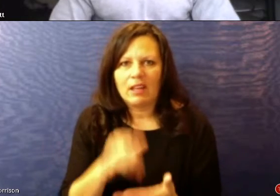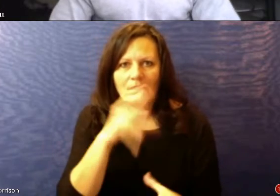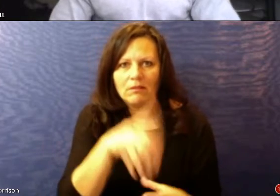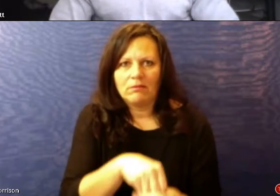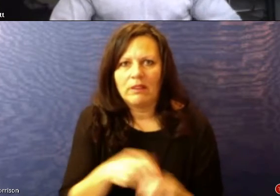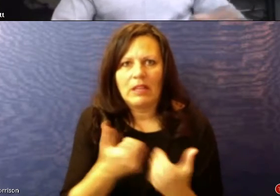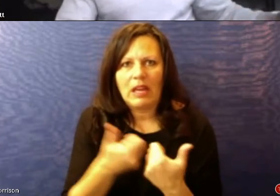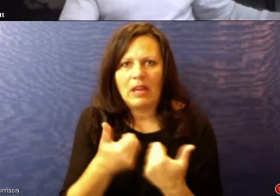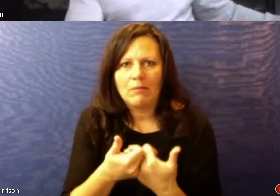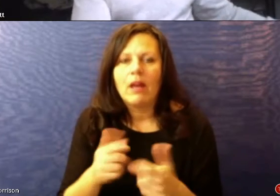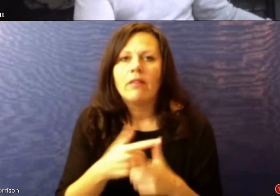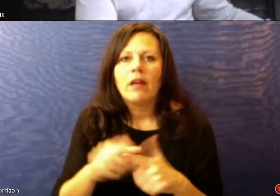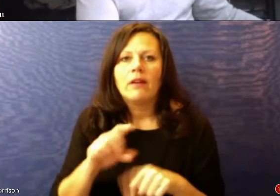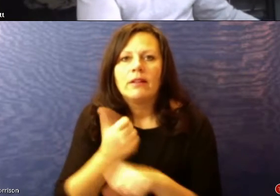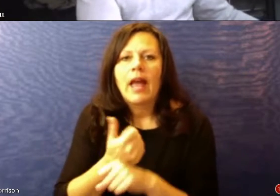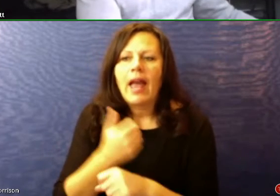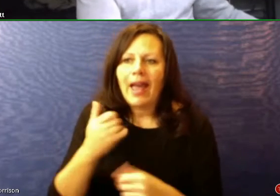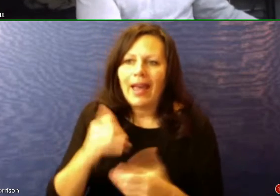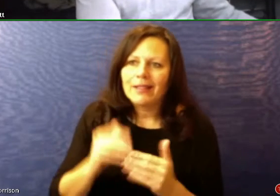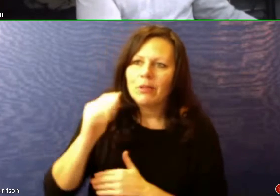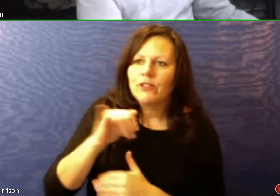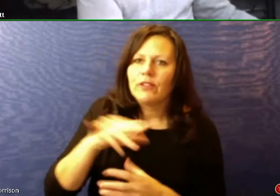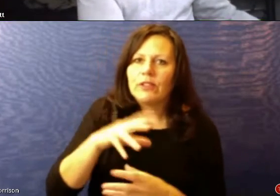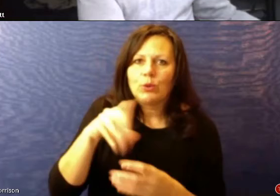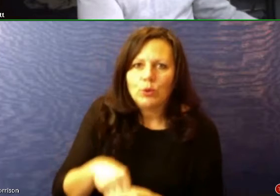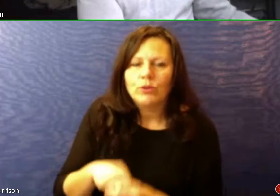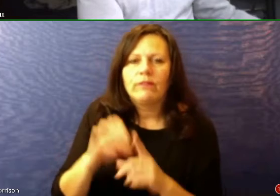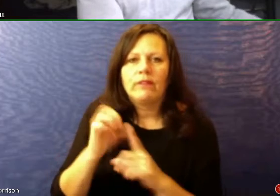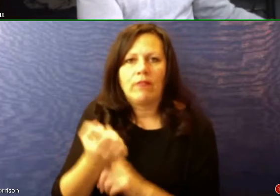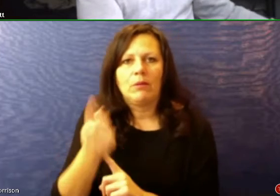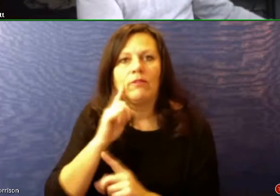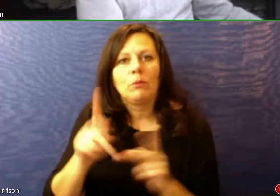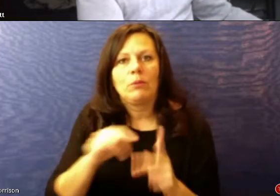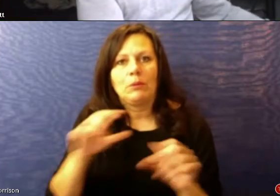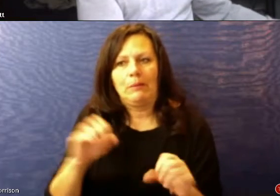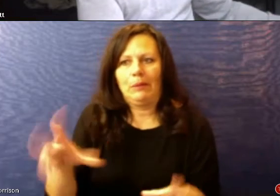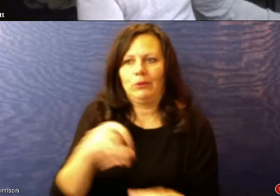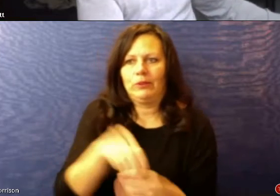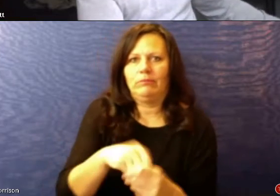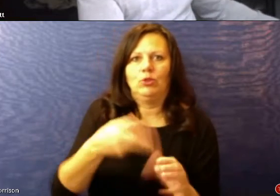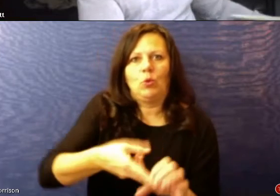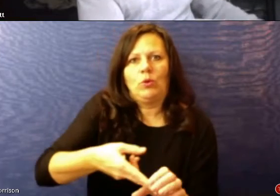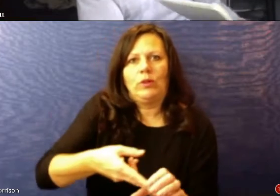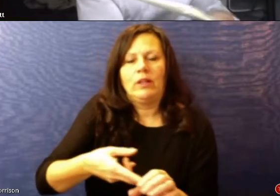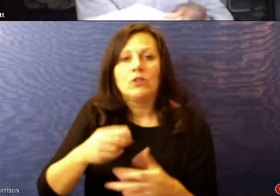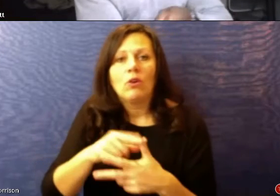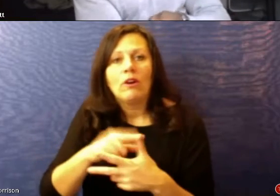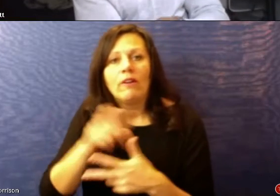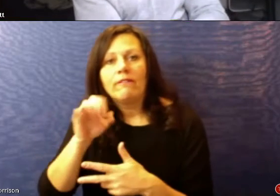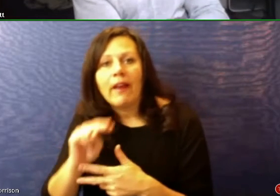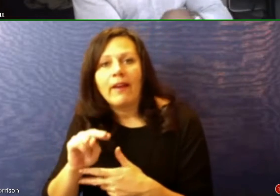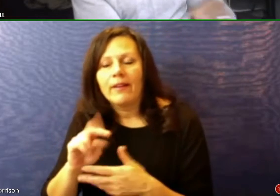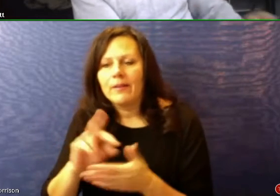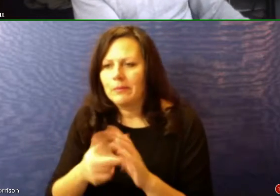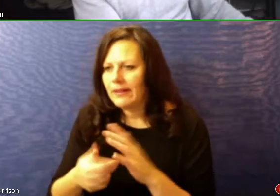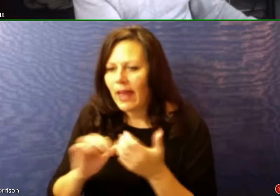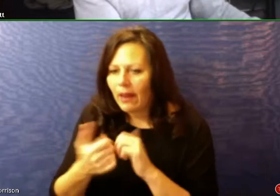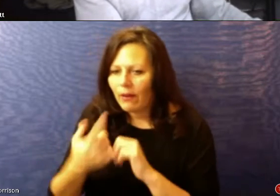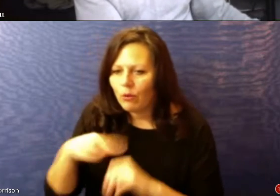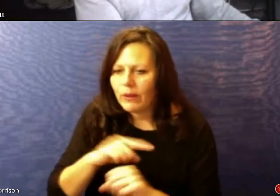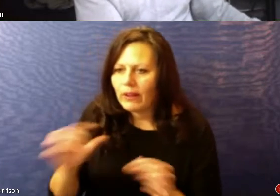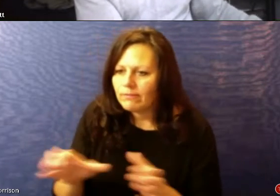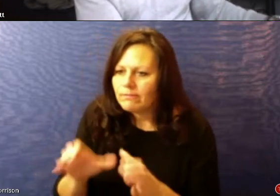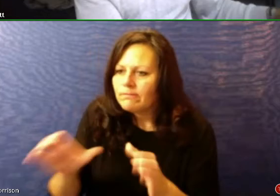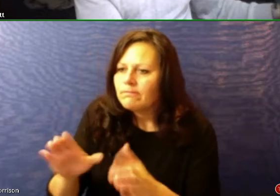an inclusive environment as possible for people to be a part of the game. So for fans, it's looking at how can we create